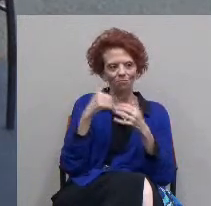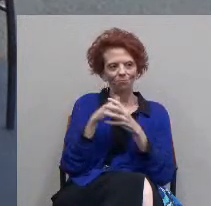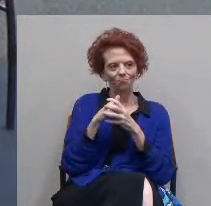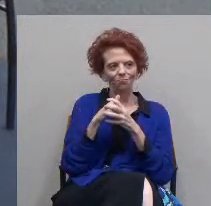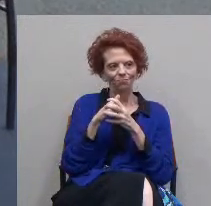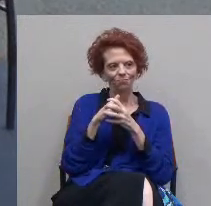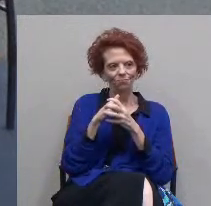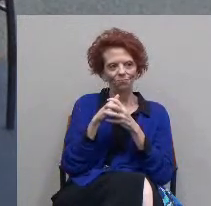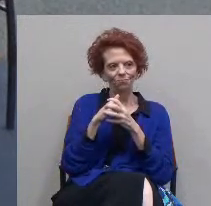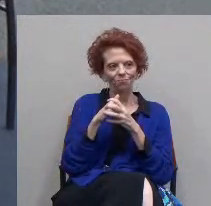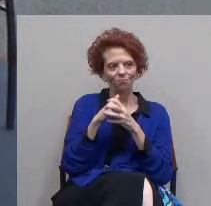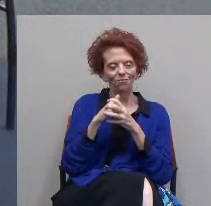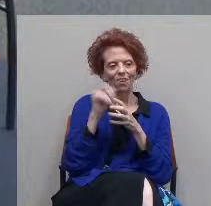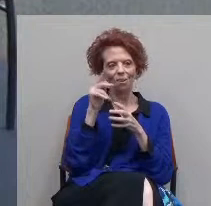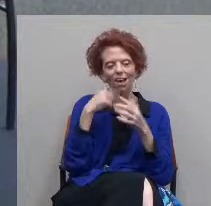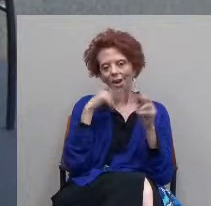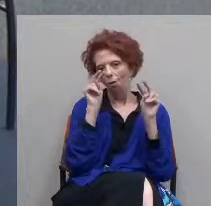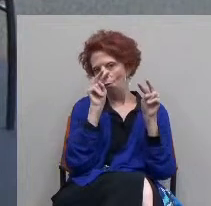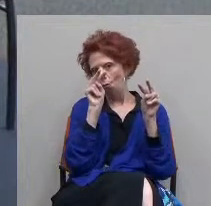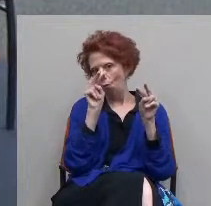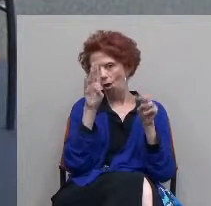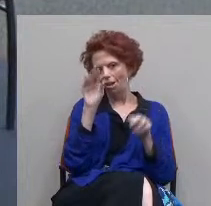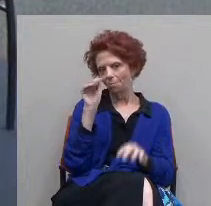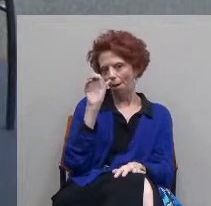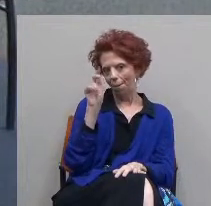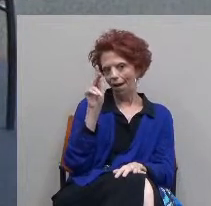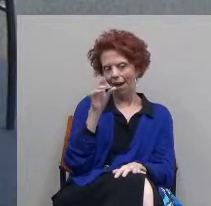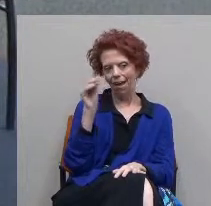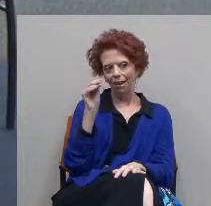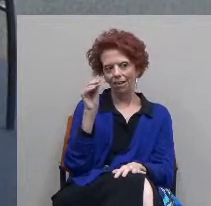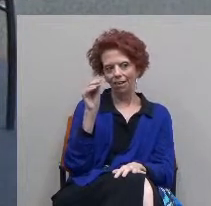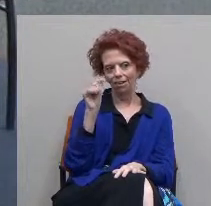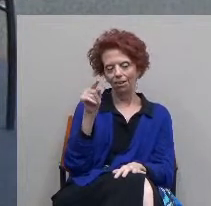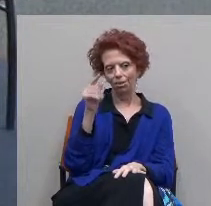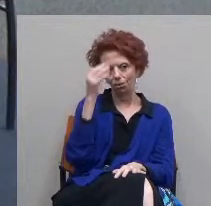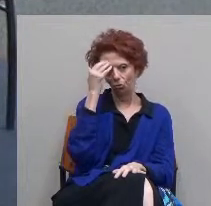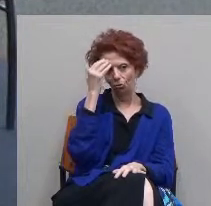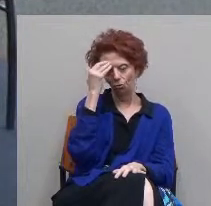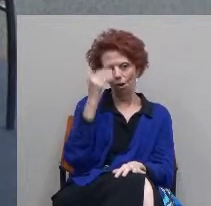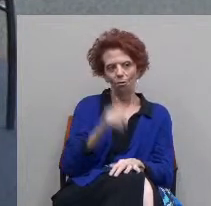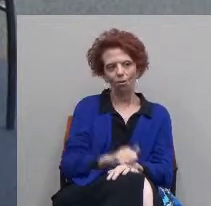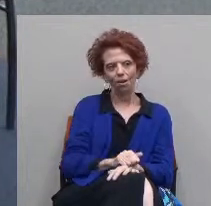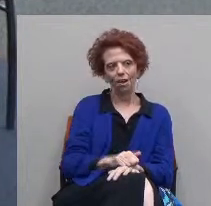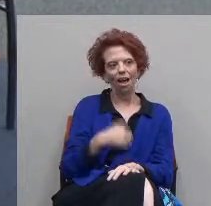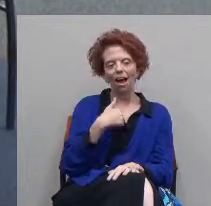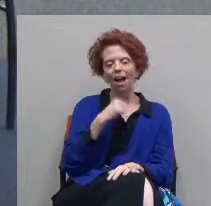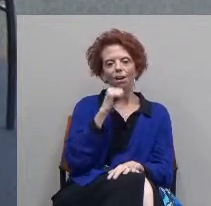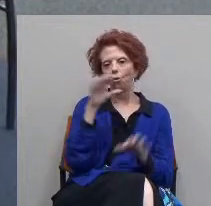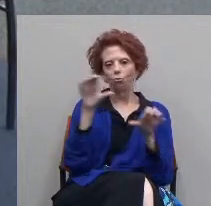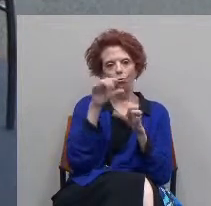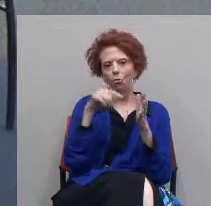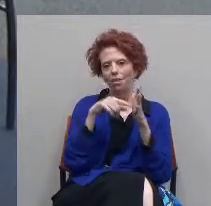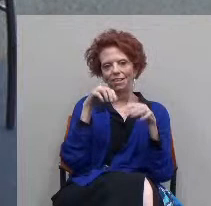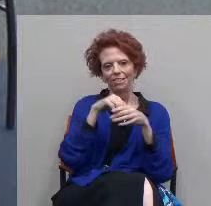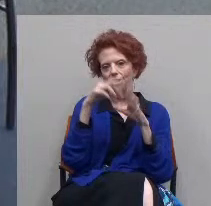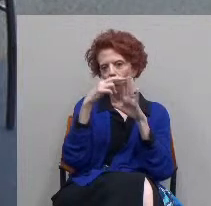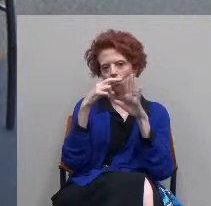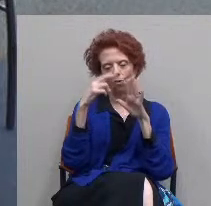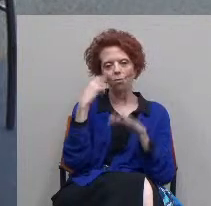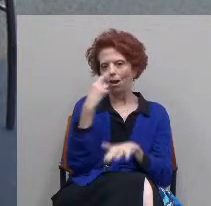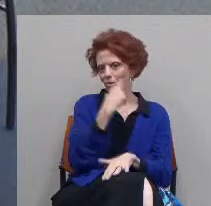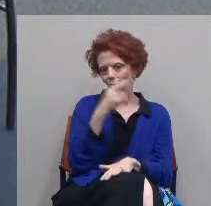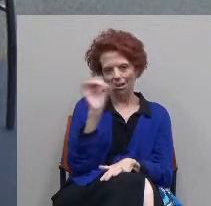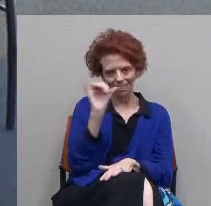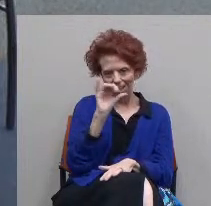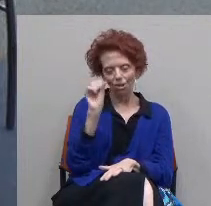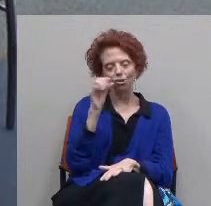on you to watch my back, right? Because I know what I'm talking about. I don't even do this in restaurants. So I